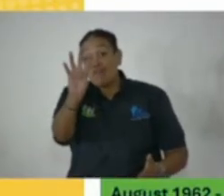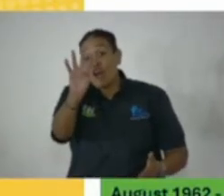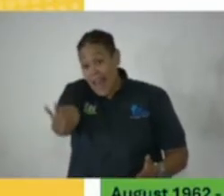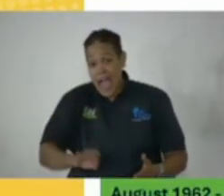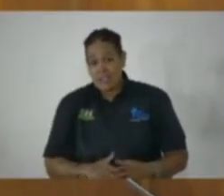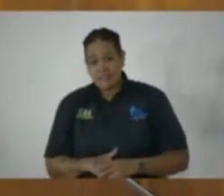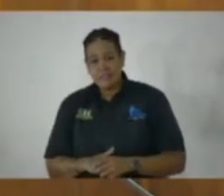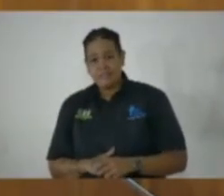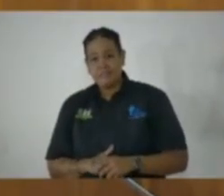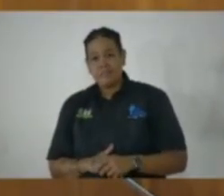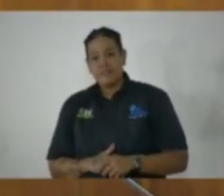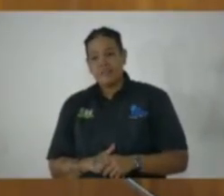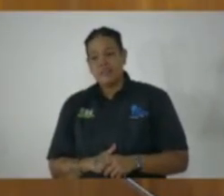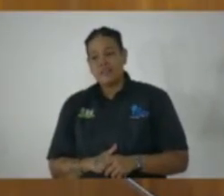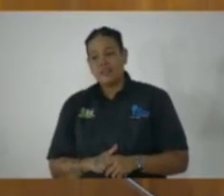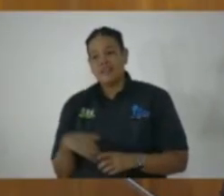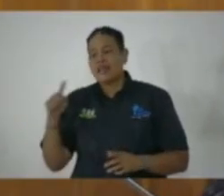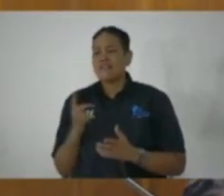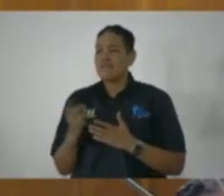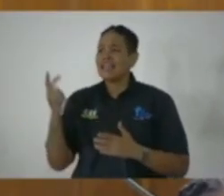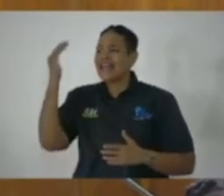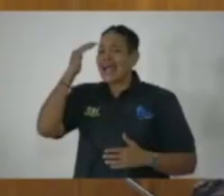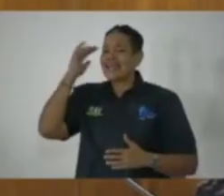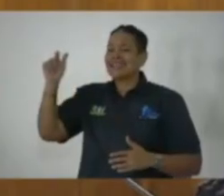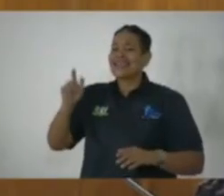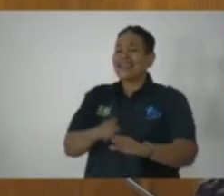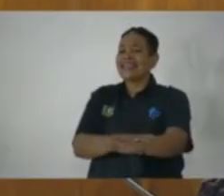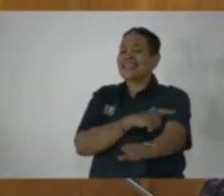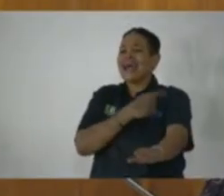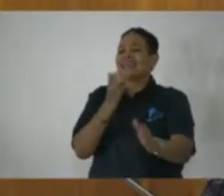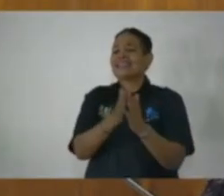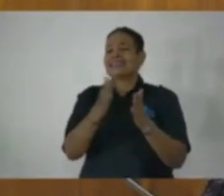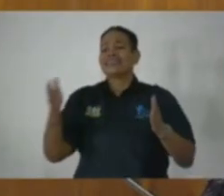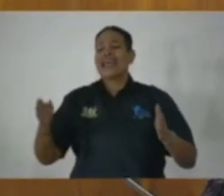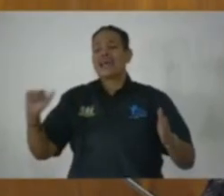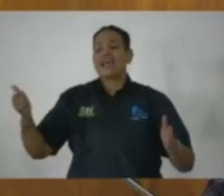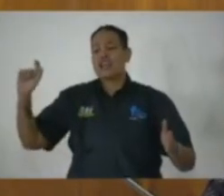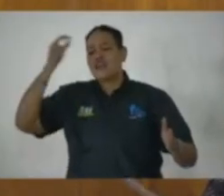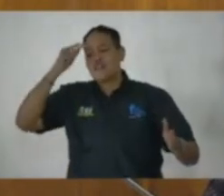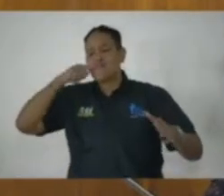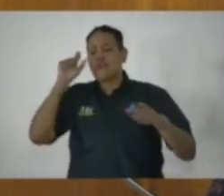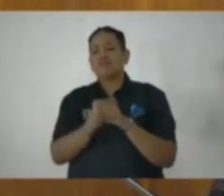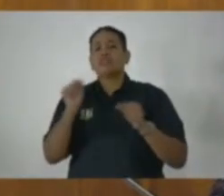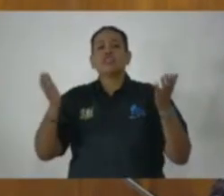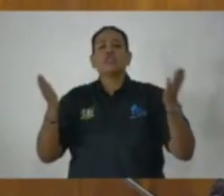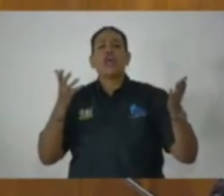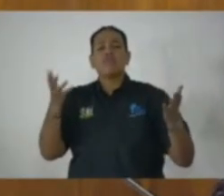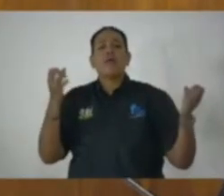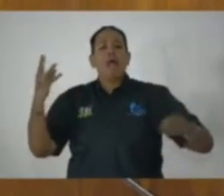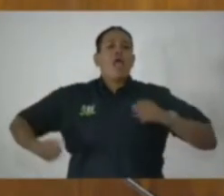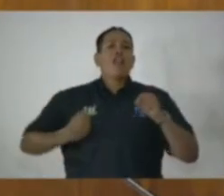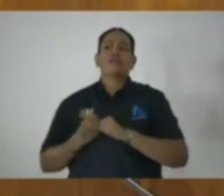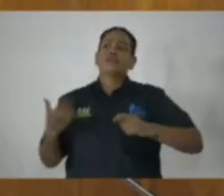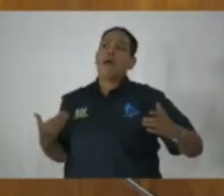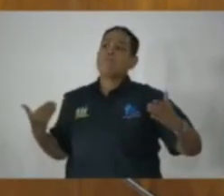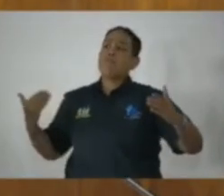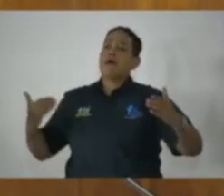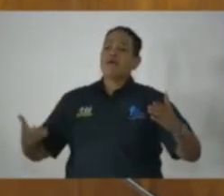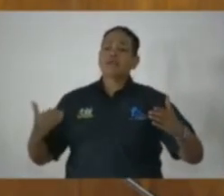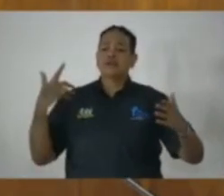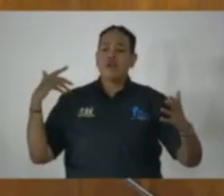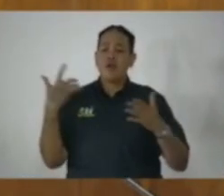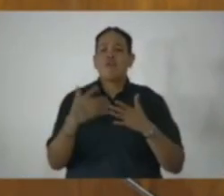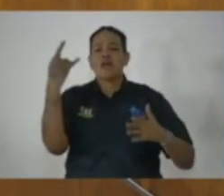2,249. They failed to acknowledge this was the longest term that any government has ever served. Big up. And so therefore, over